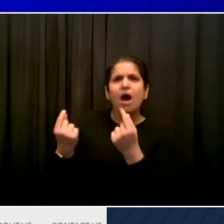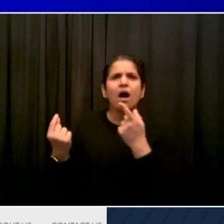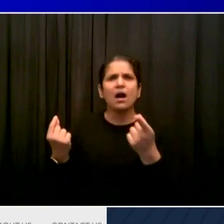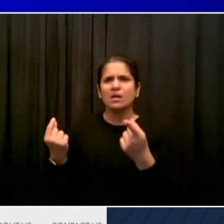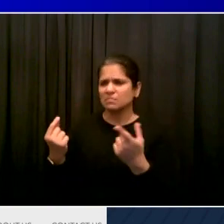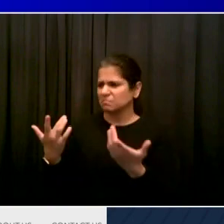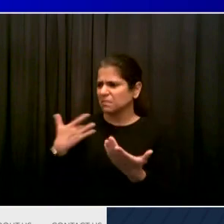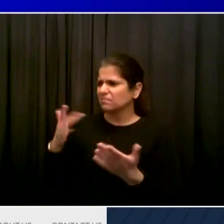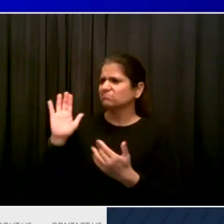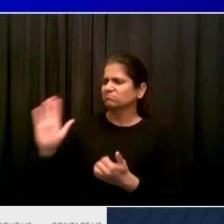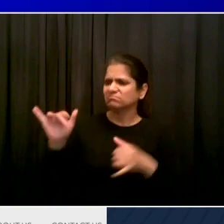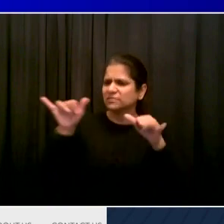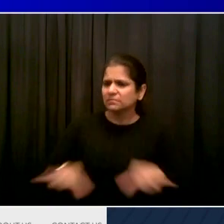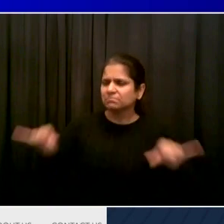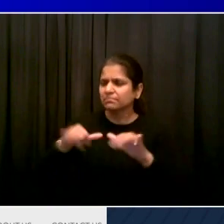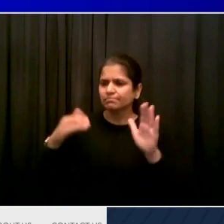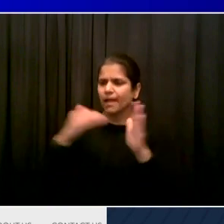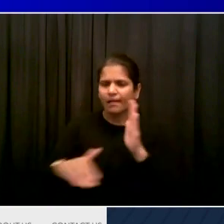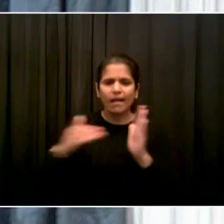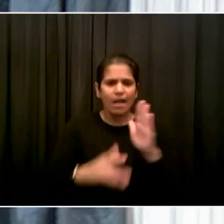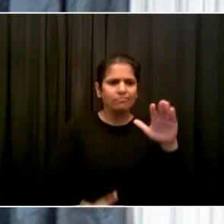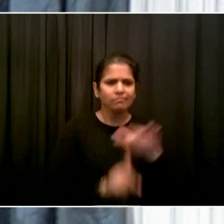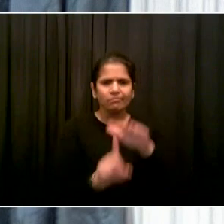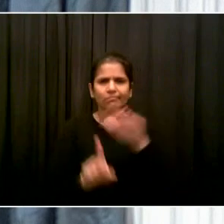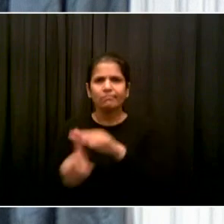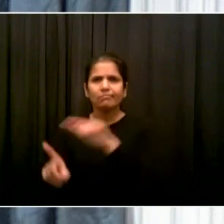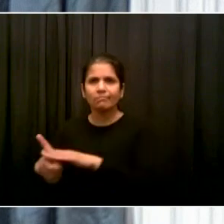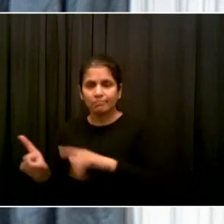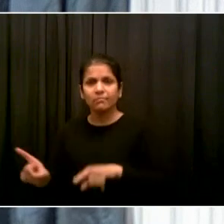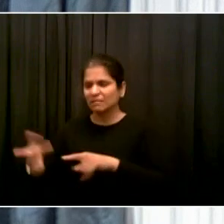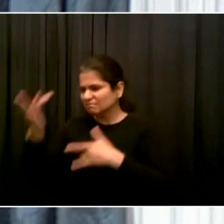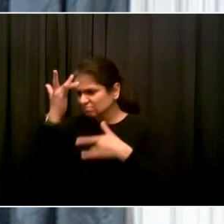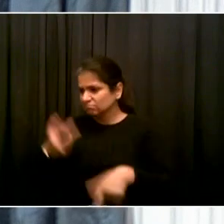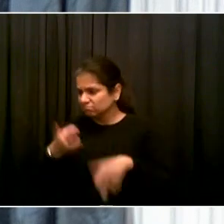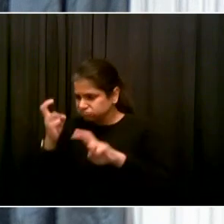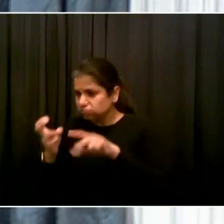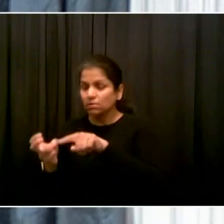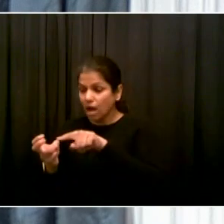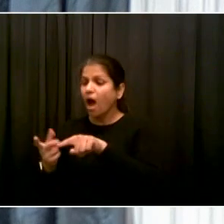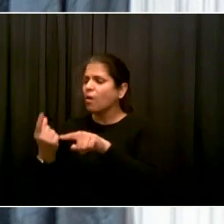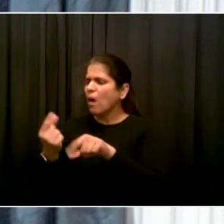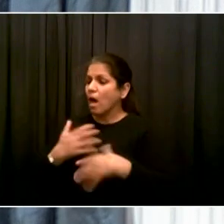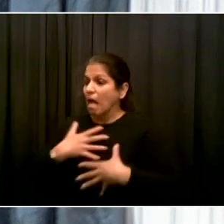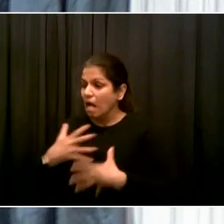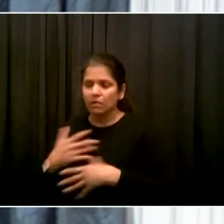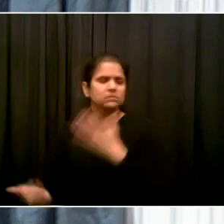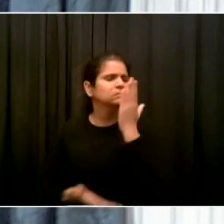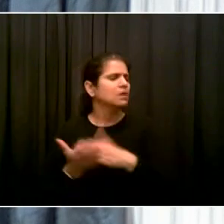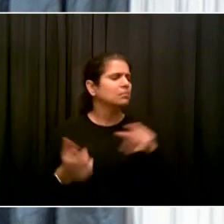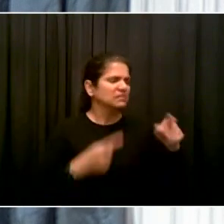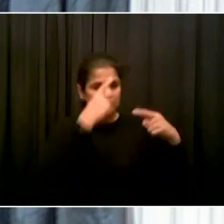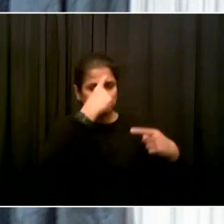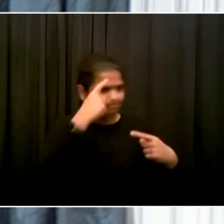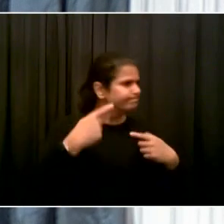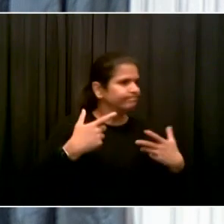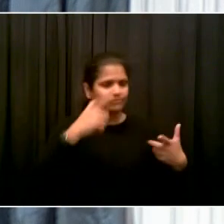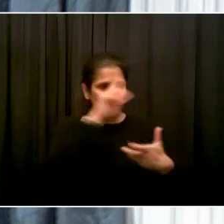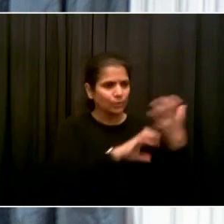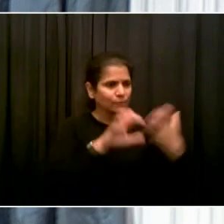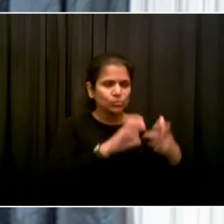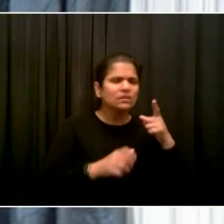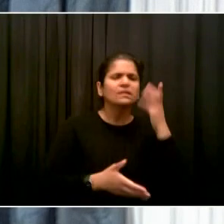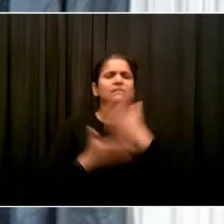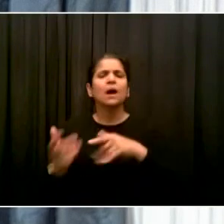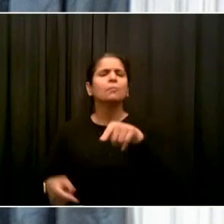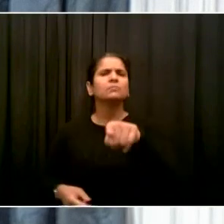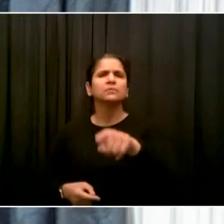is an active and emerging area of ongoing research. As we learn more about long COVID, what it entails, what to expect, how